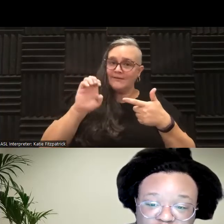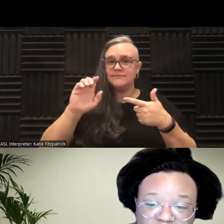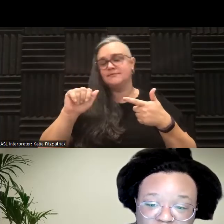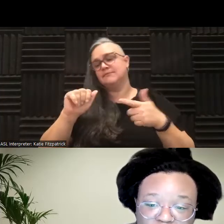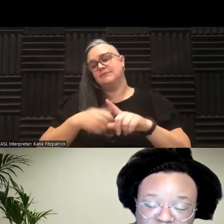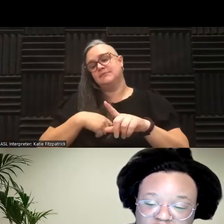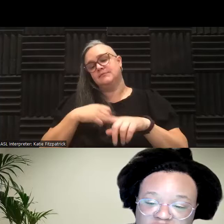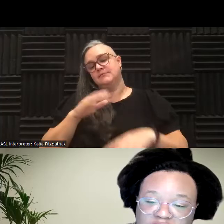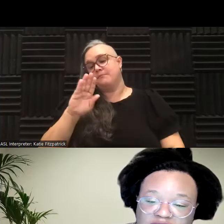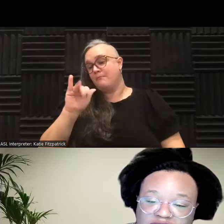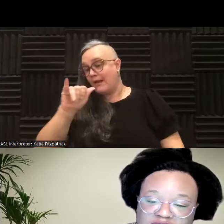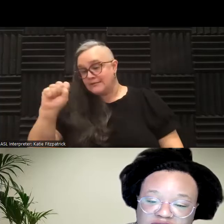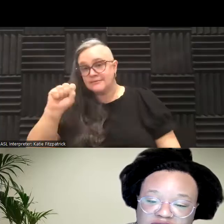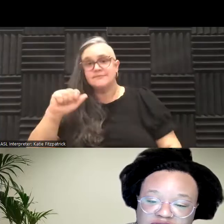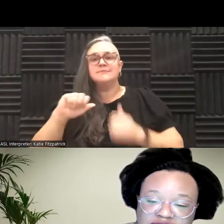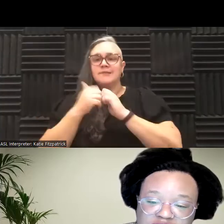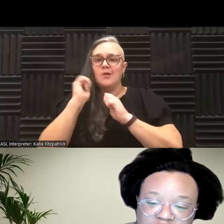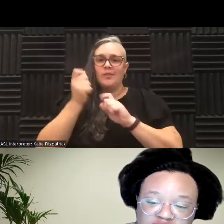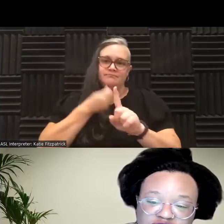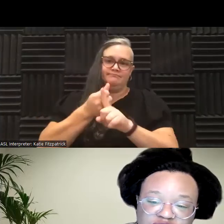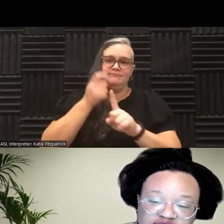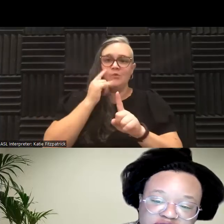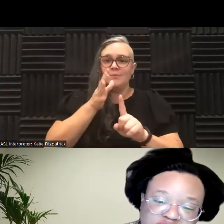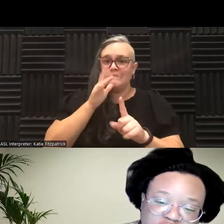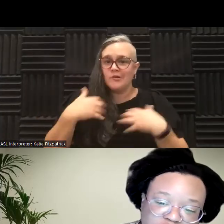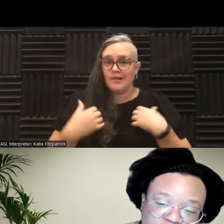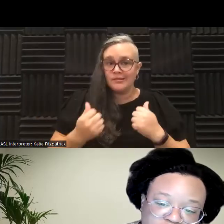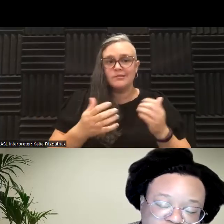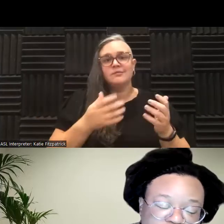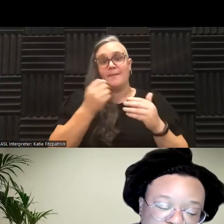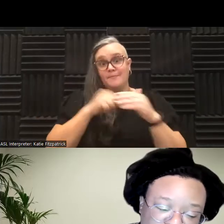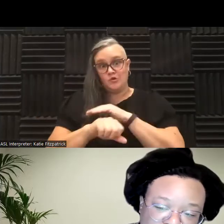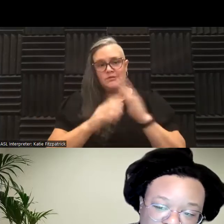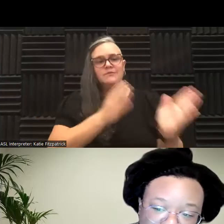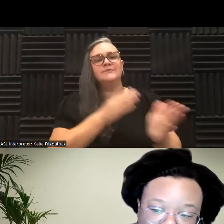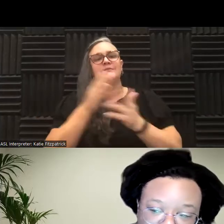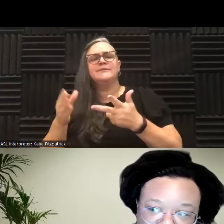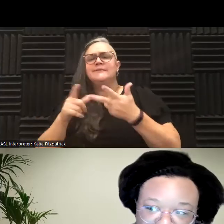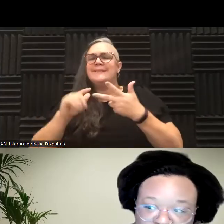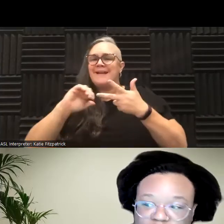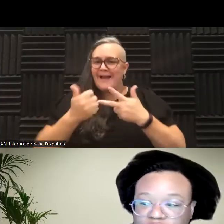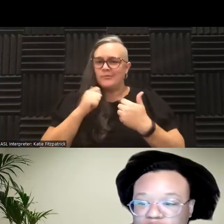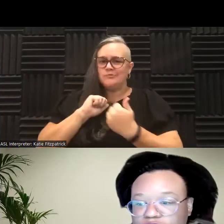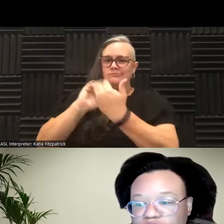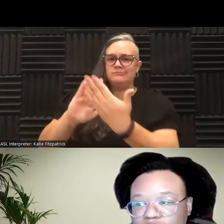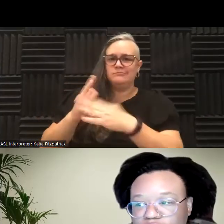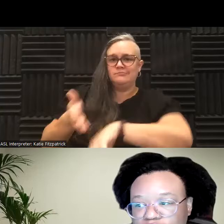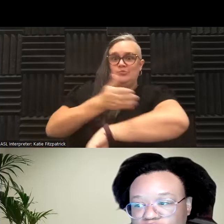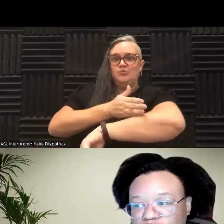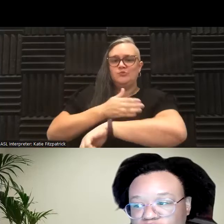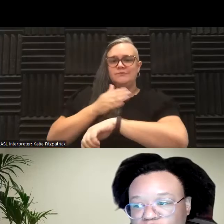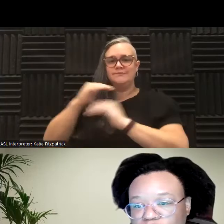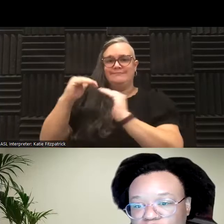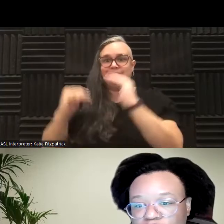and maternal health, and then steps to addressing disparities and improving outcomes.